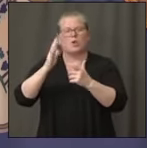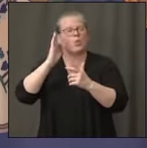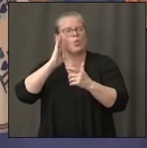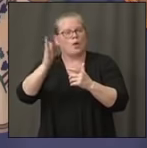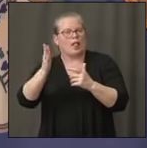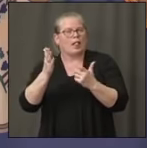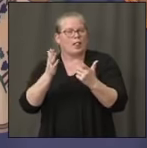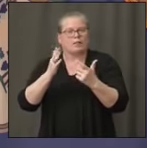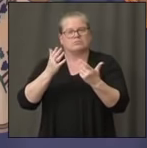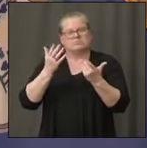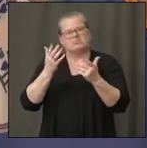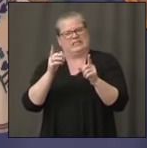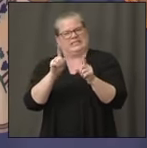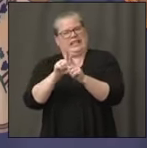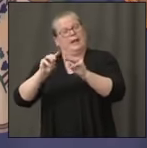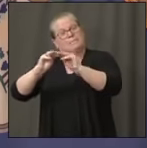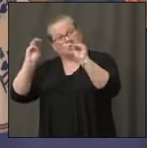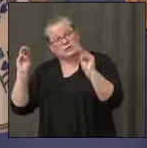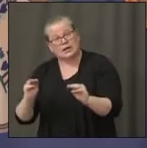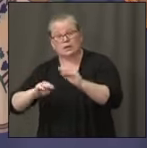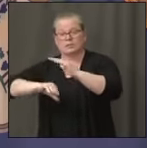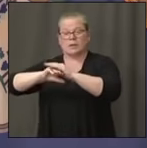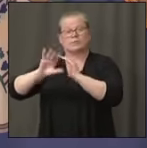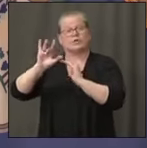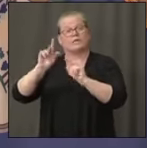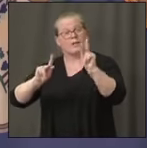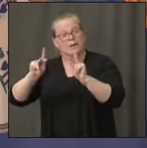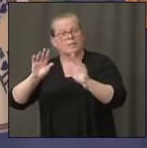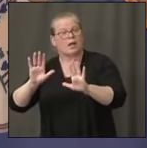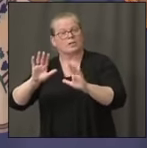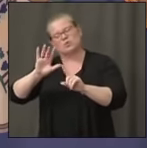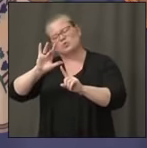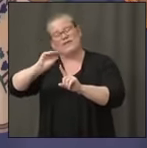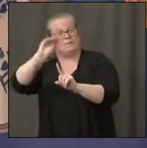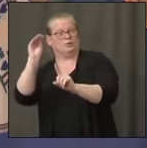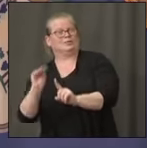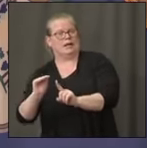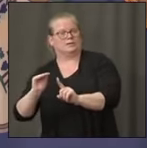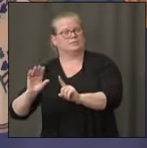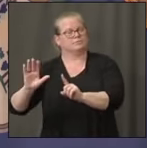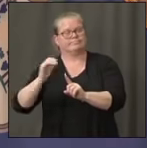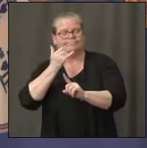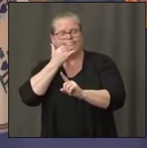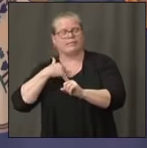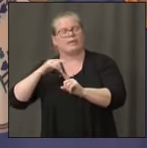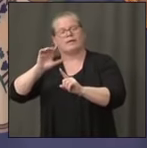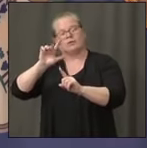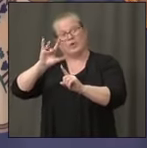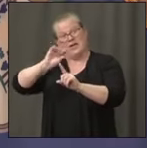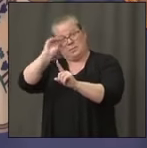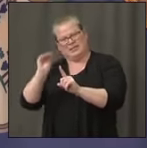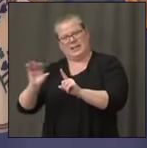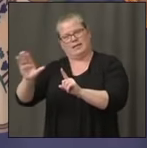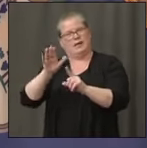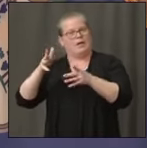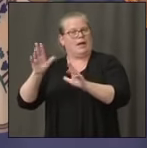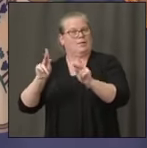doing at museums and other facilities. And finally, we had a discussion, frankly, about